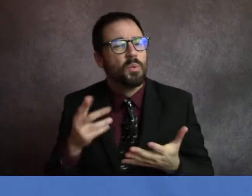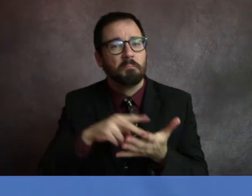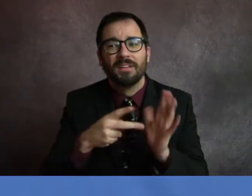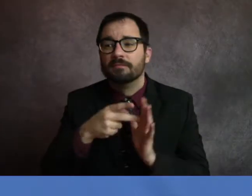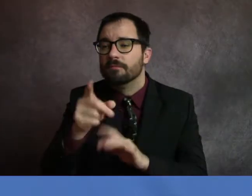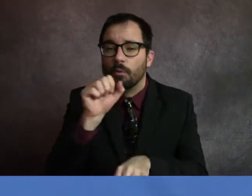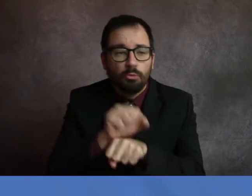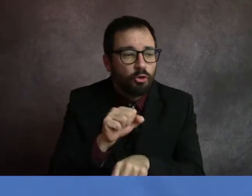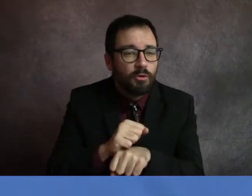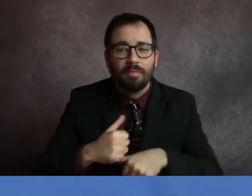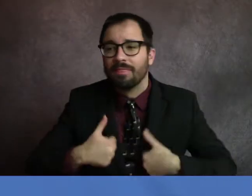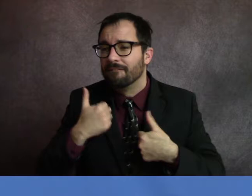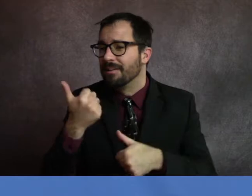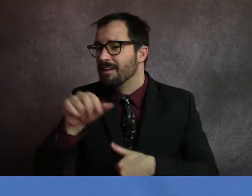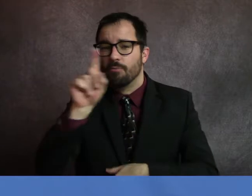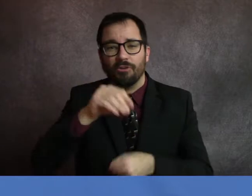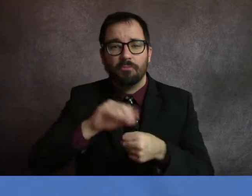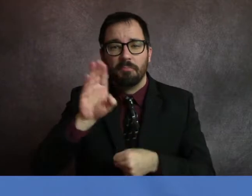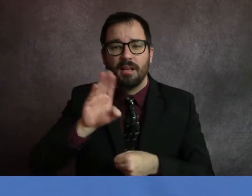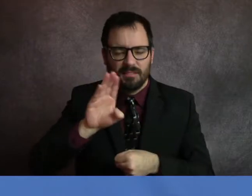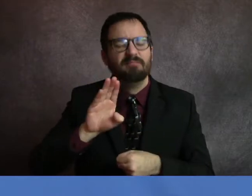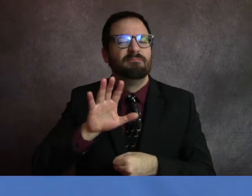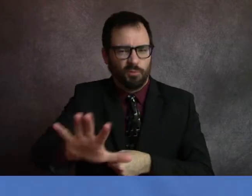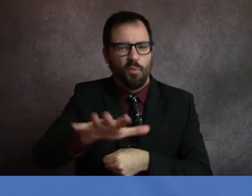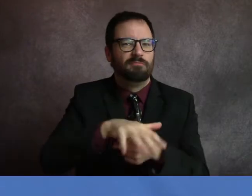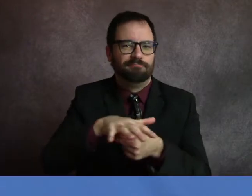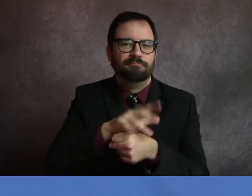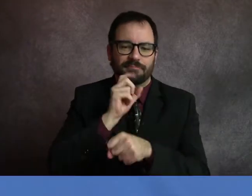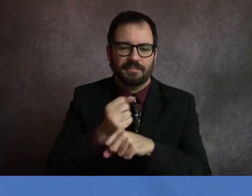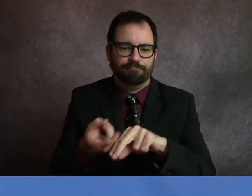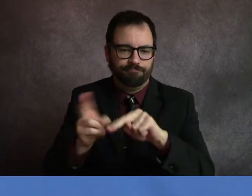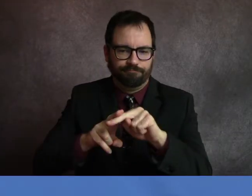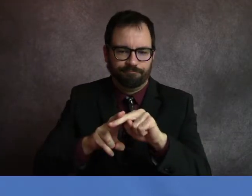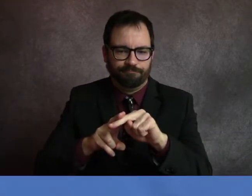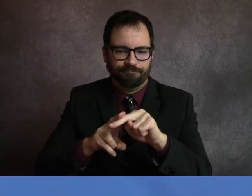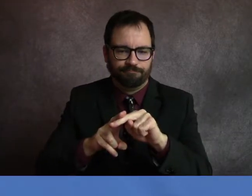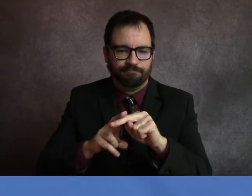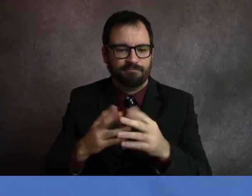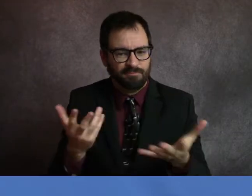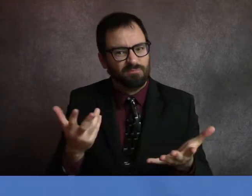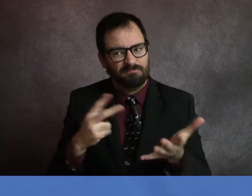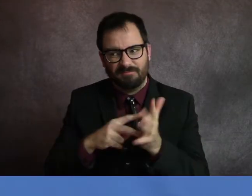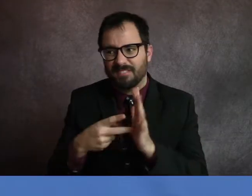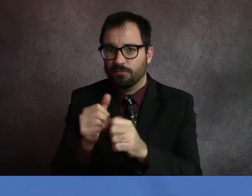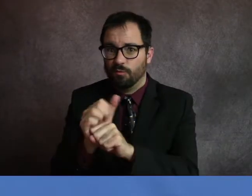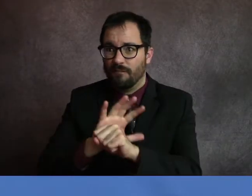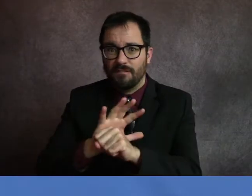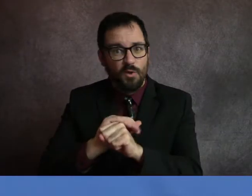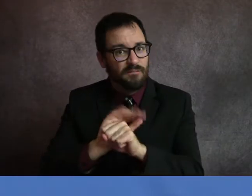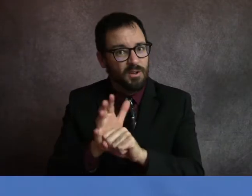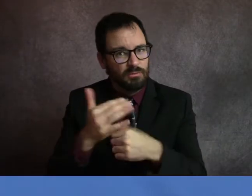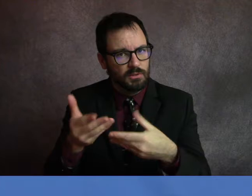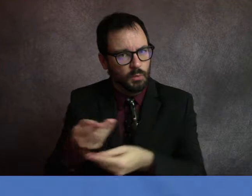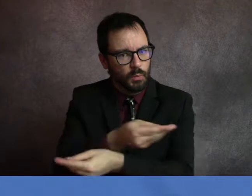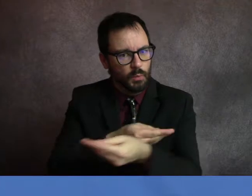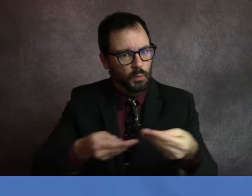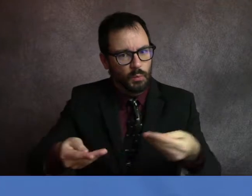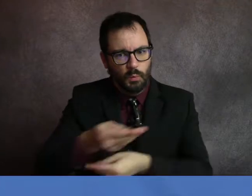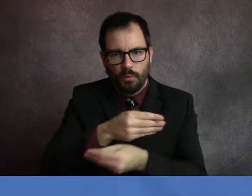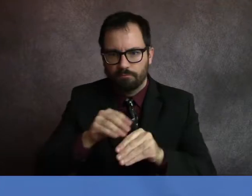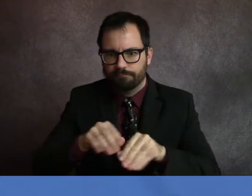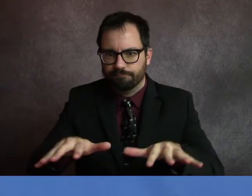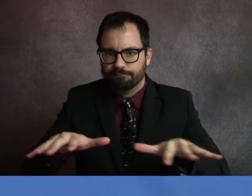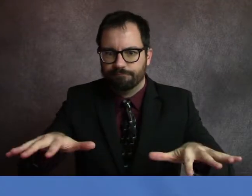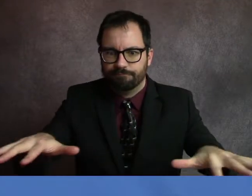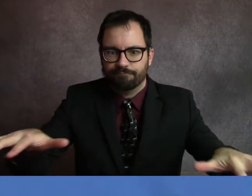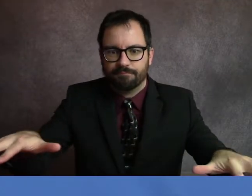in Boston, the COVID virus certainly has been spreading. In addition to the elevated case data, activity in Boston hospitals continues